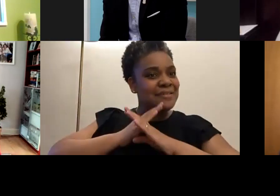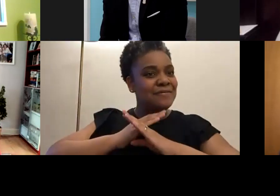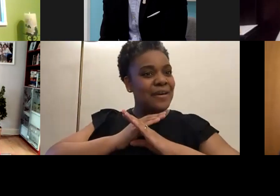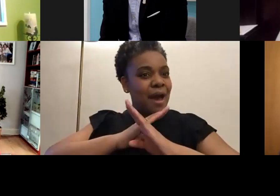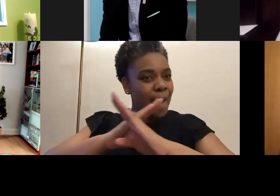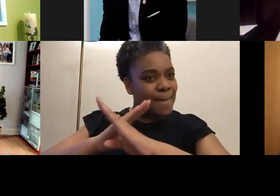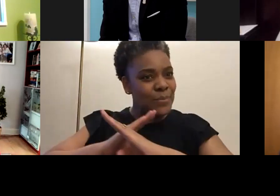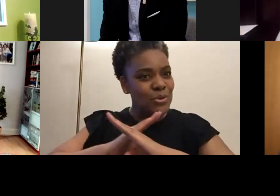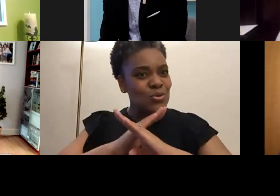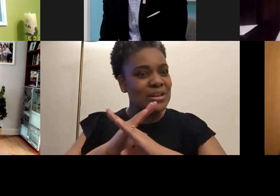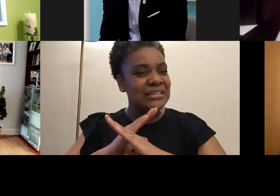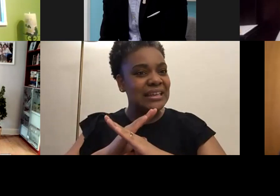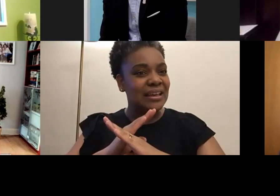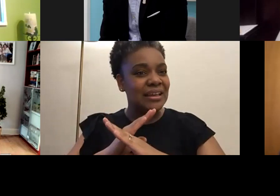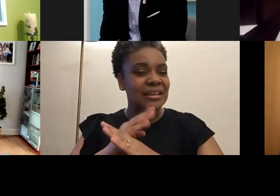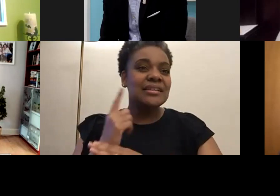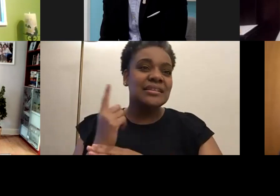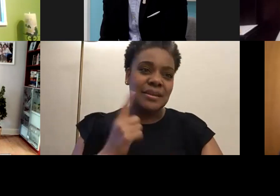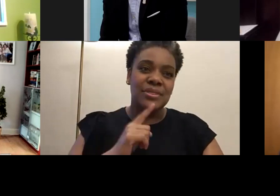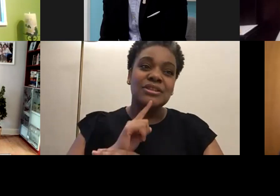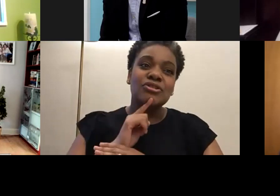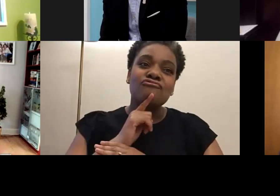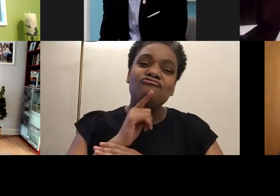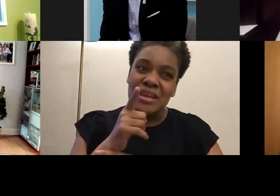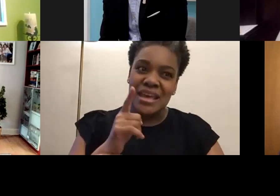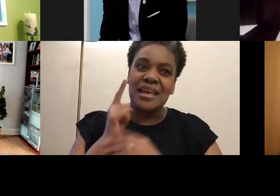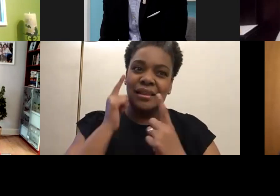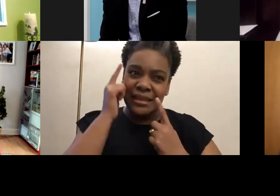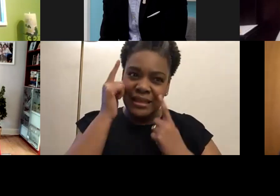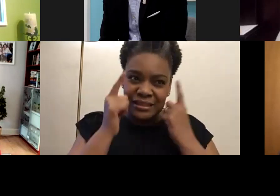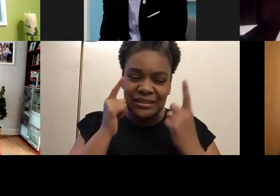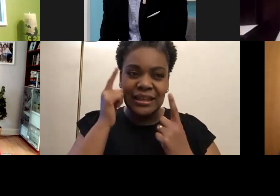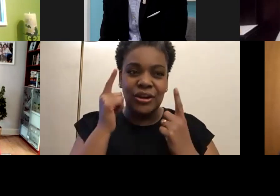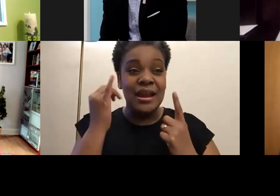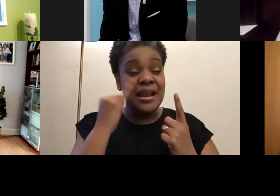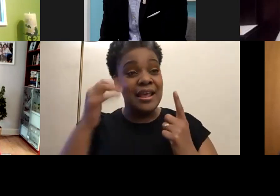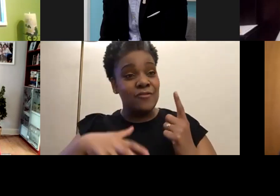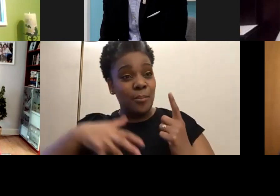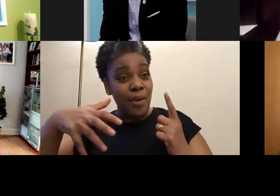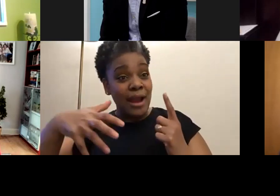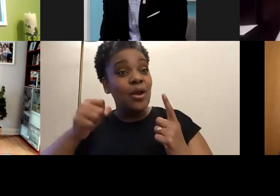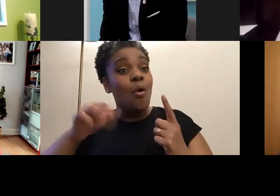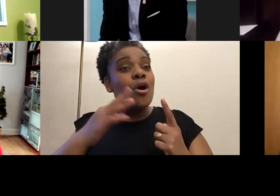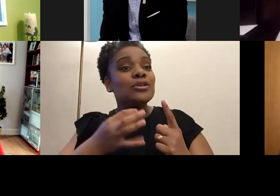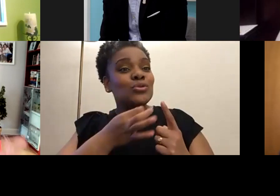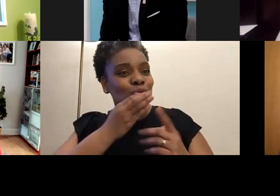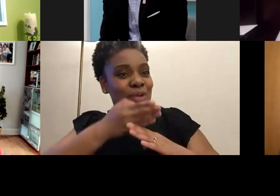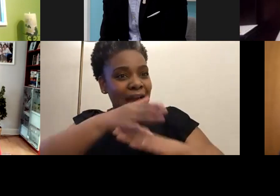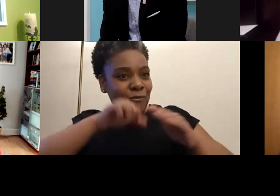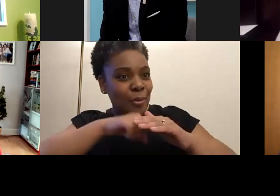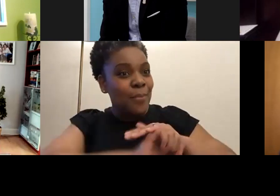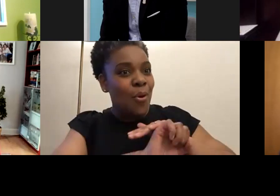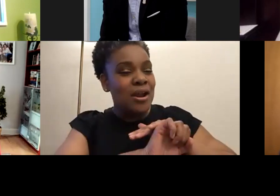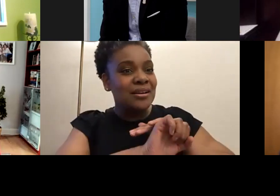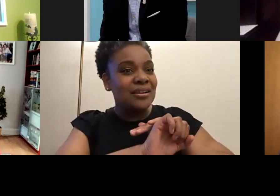really strongly consider if you're debating getting the vaccine while pregnant or soon after when you're lactating, if you do plan